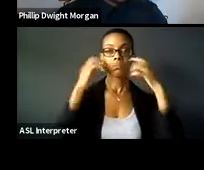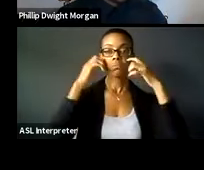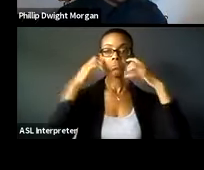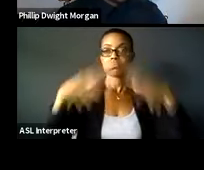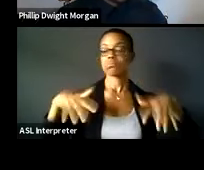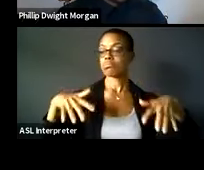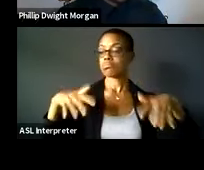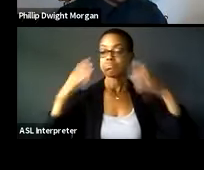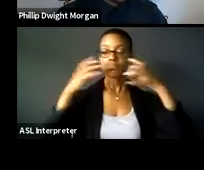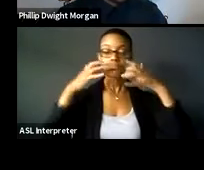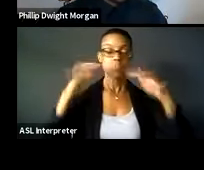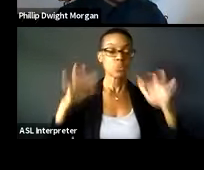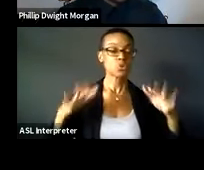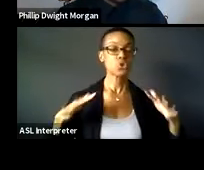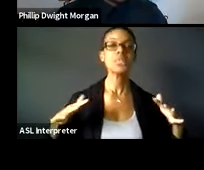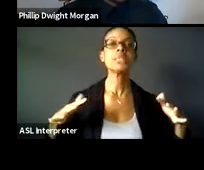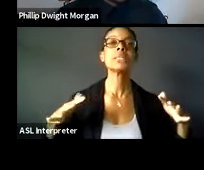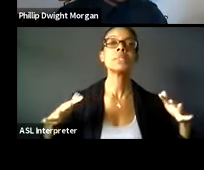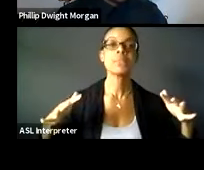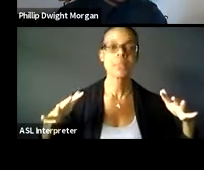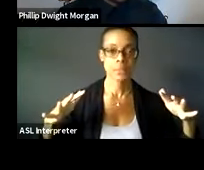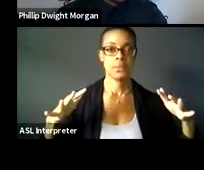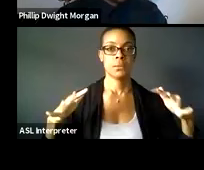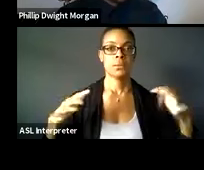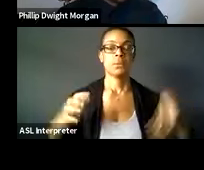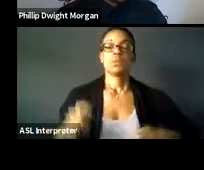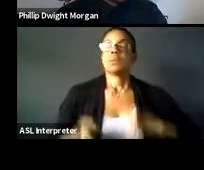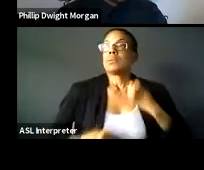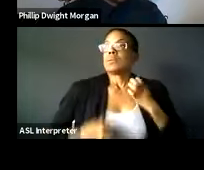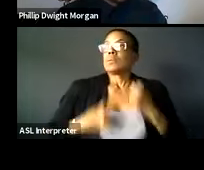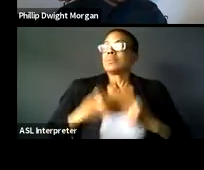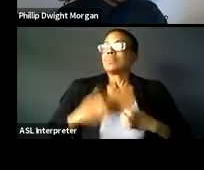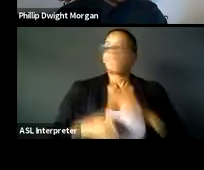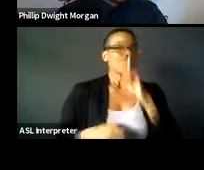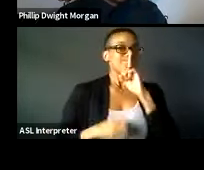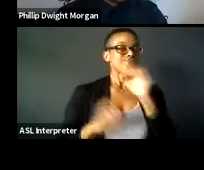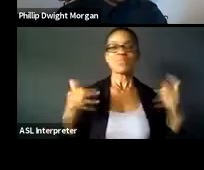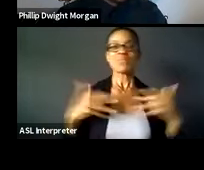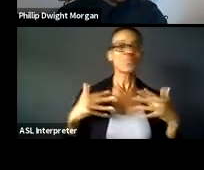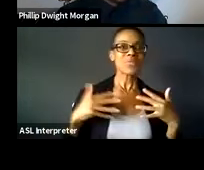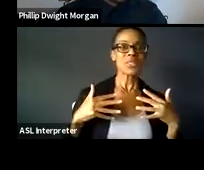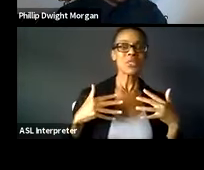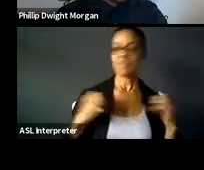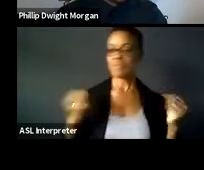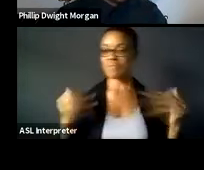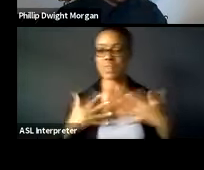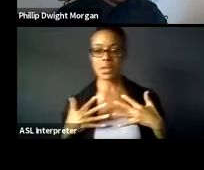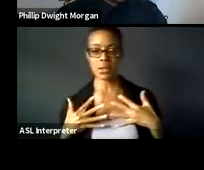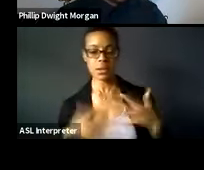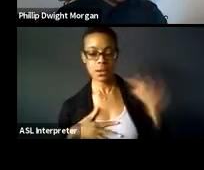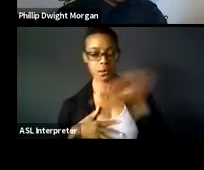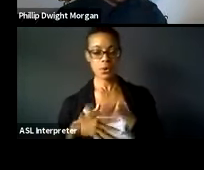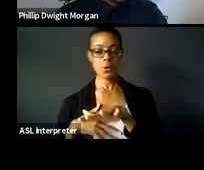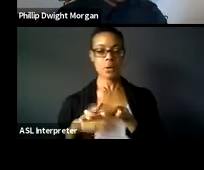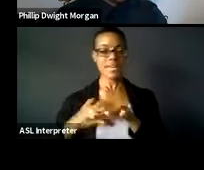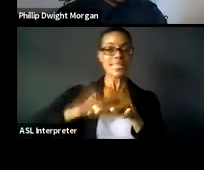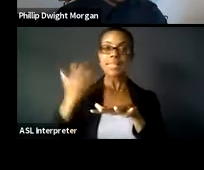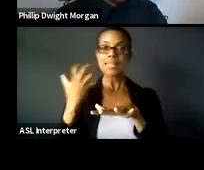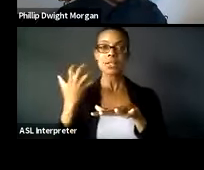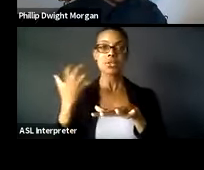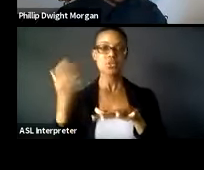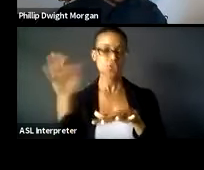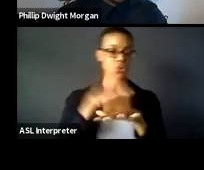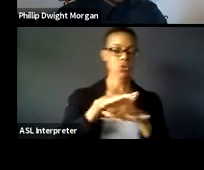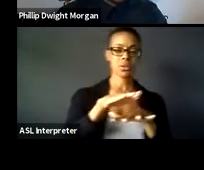was shaking, not because of fear, but it was fear on top of anger, on top of someone that just